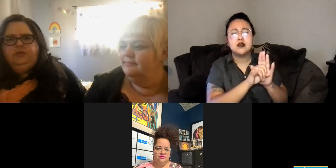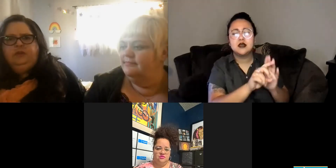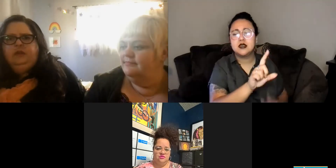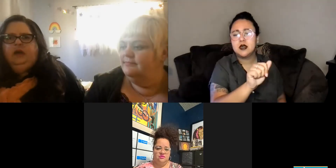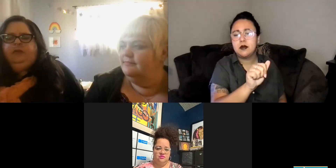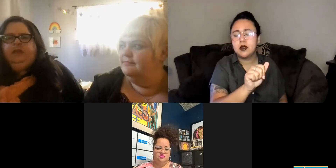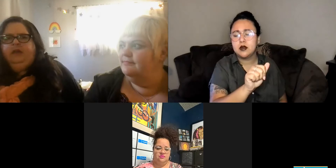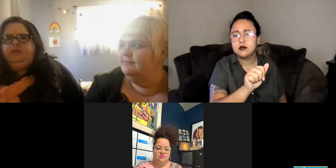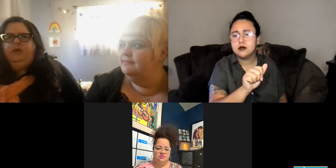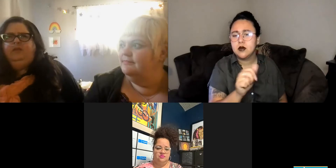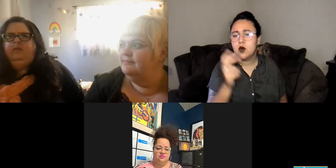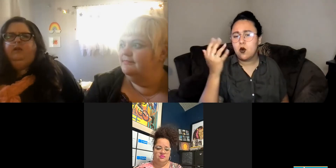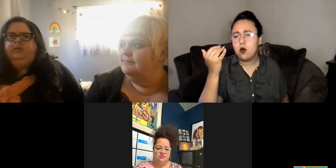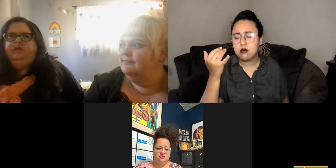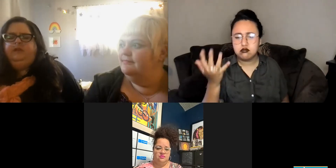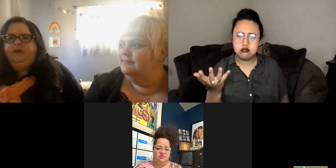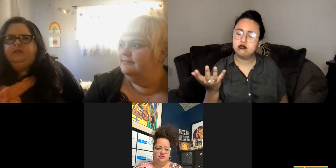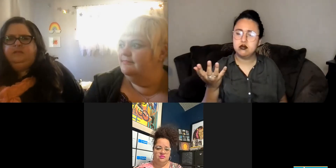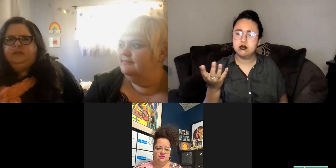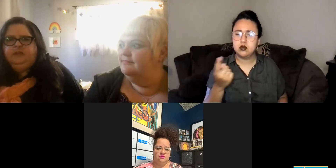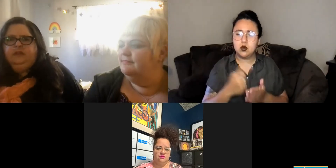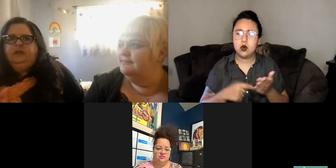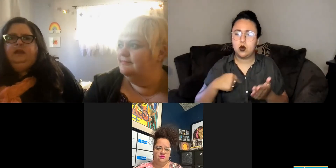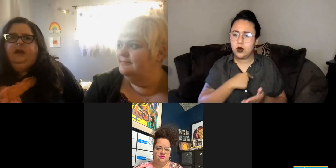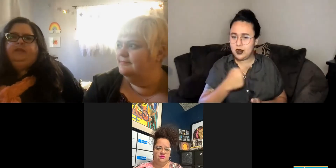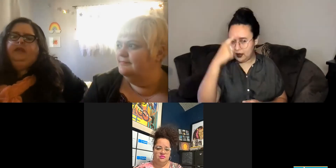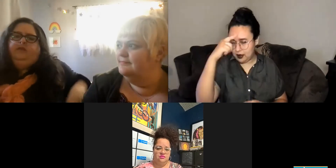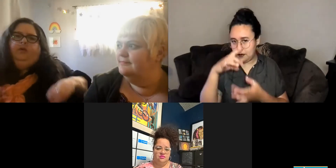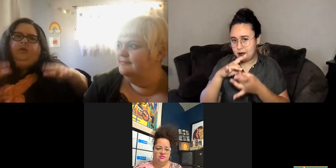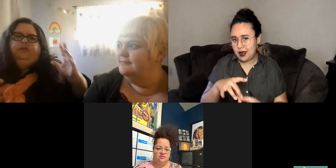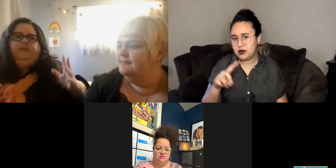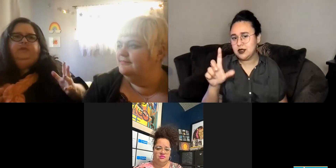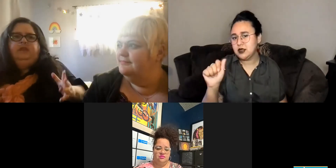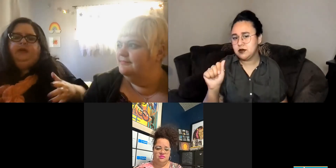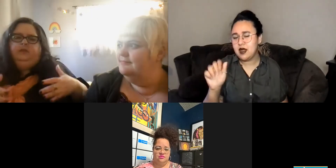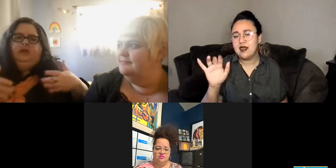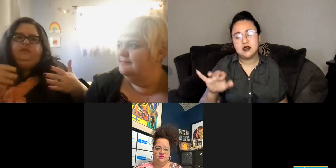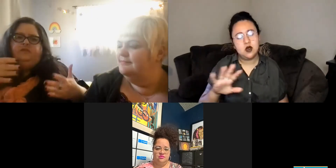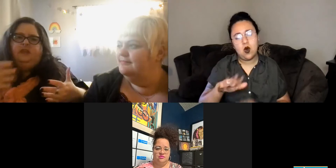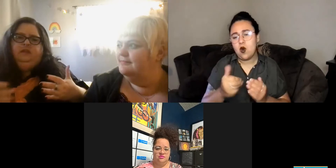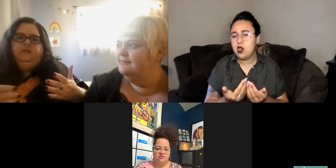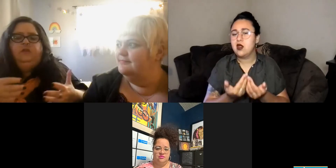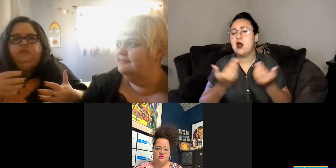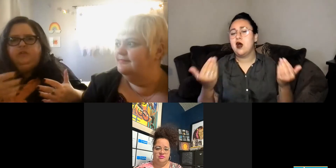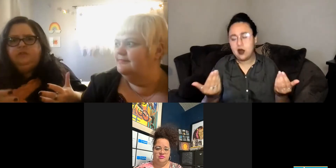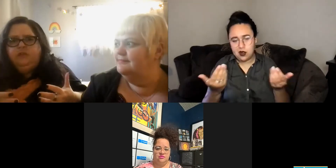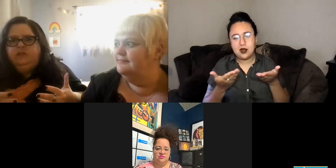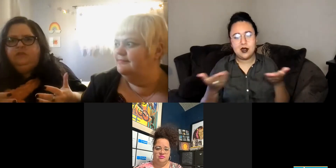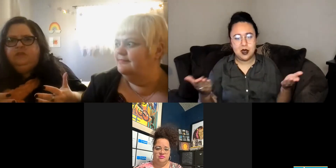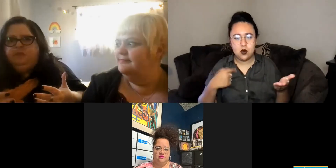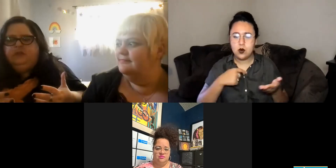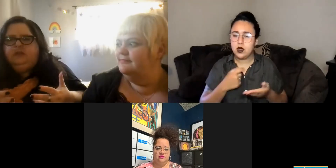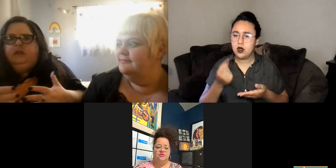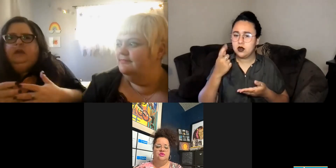disabled? And what do we think about disability? And that's a whole separate thing about understanding like social constructions